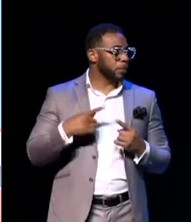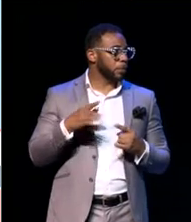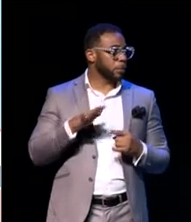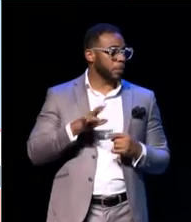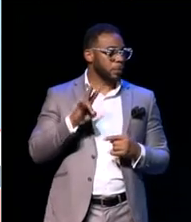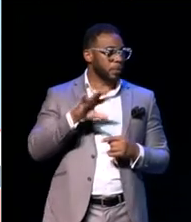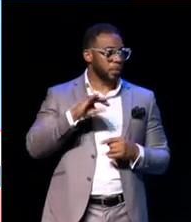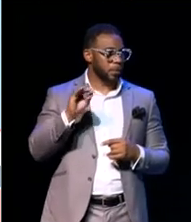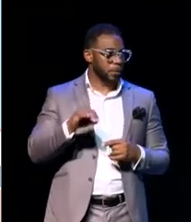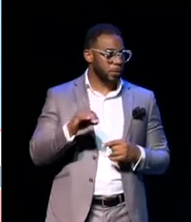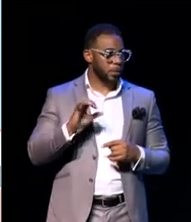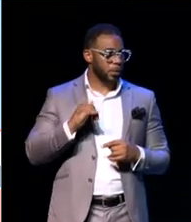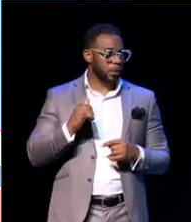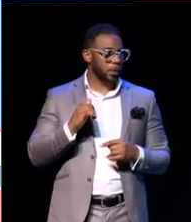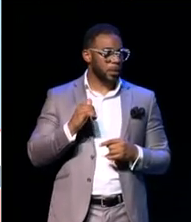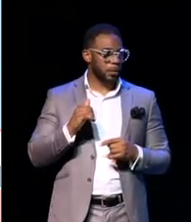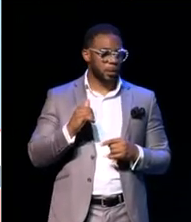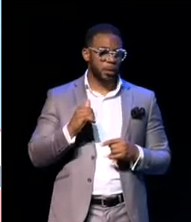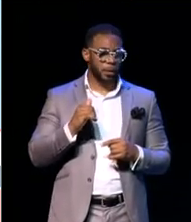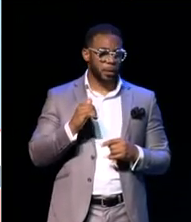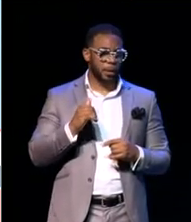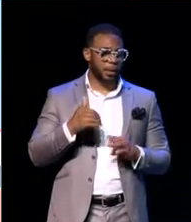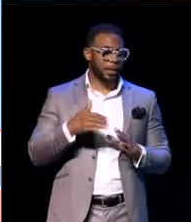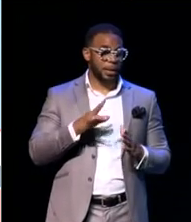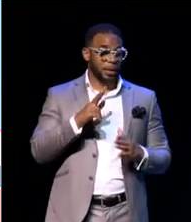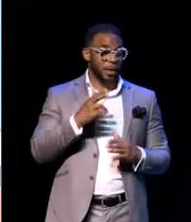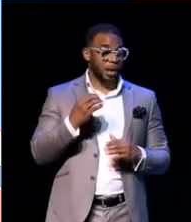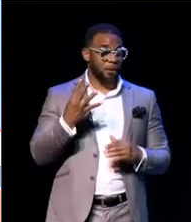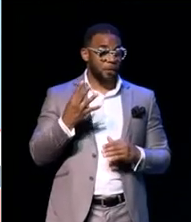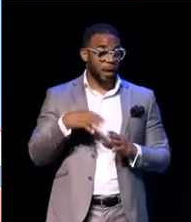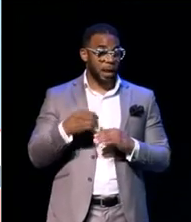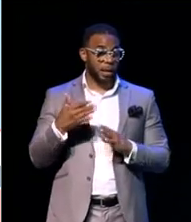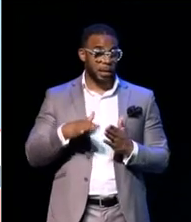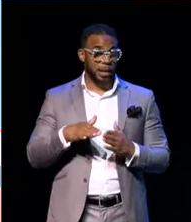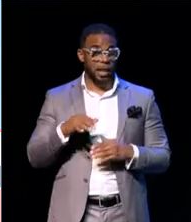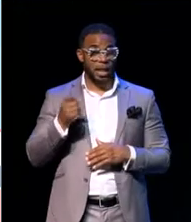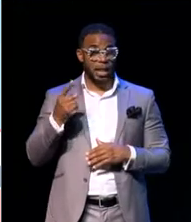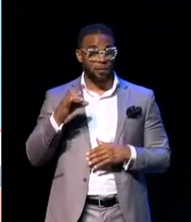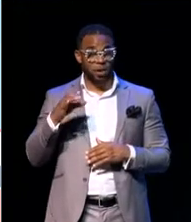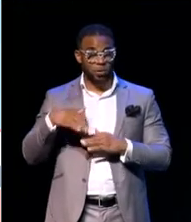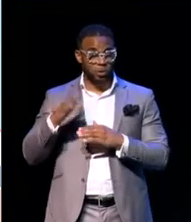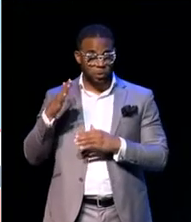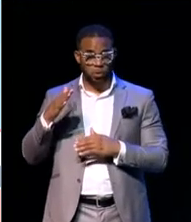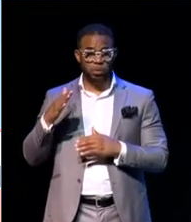about 75% of our deaths, 3 out of 4 of the deaths that have occurred, the 1,100 or so